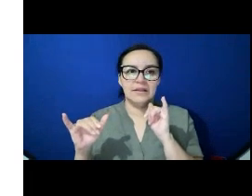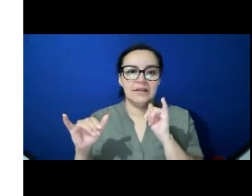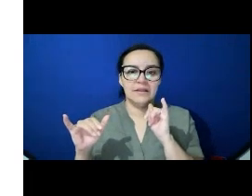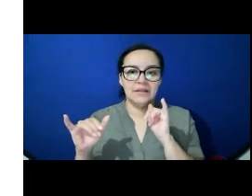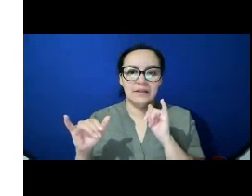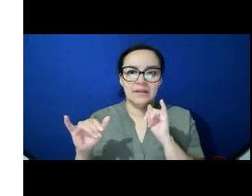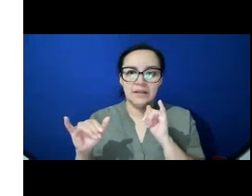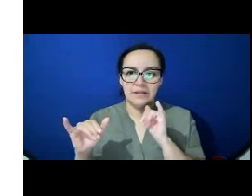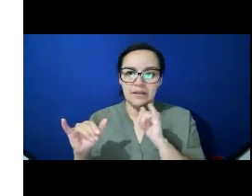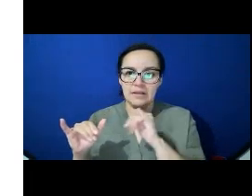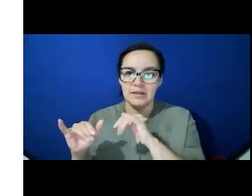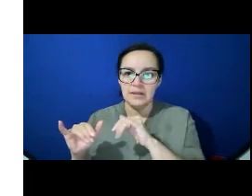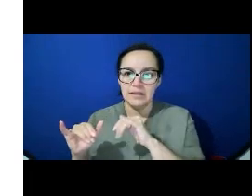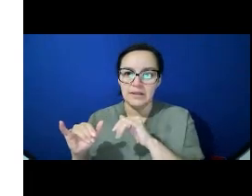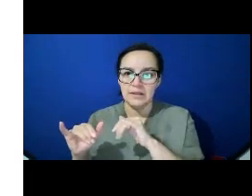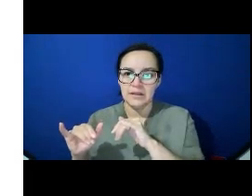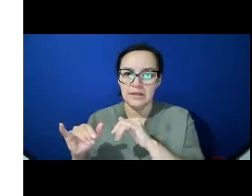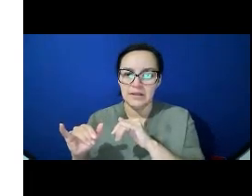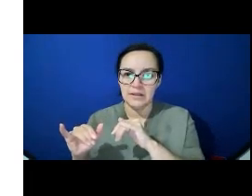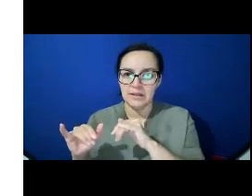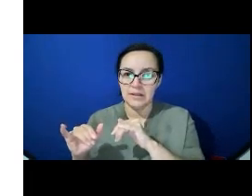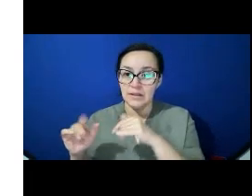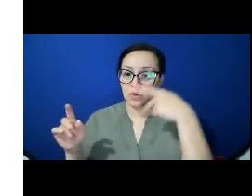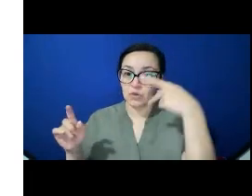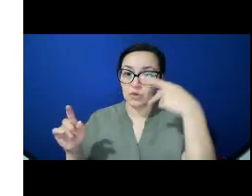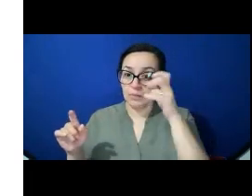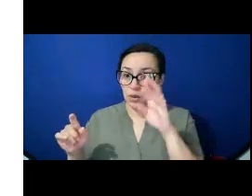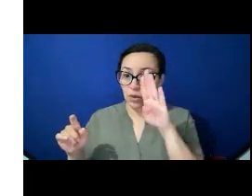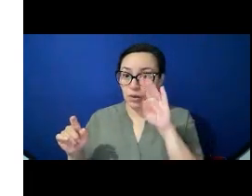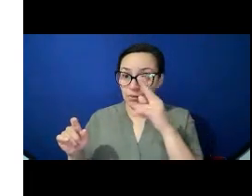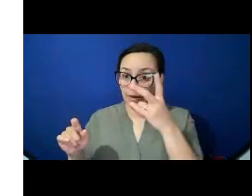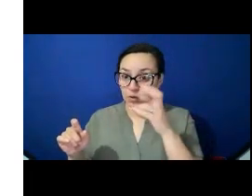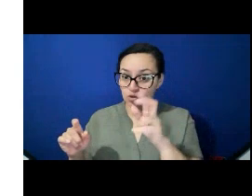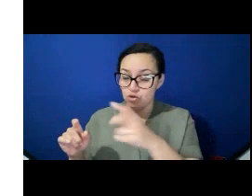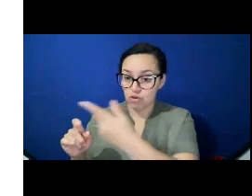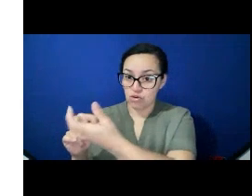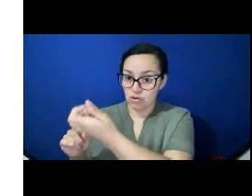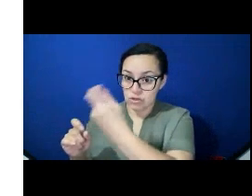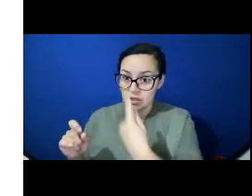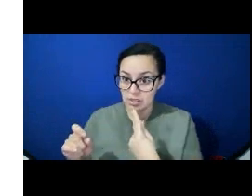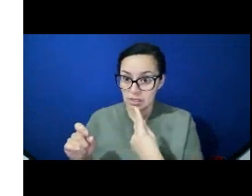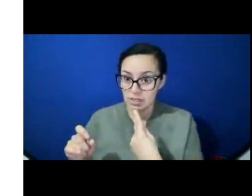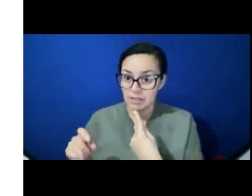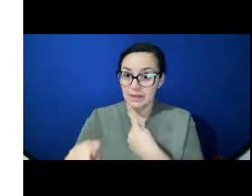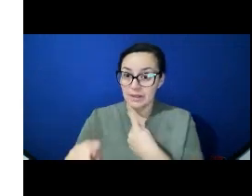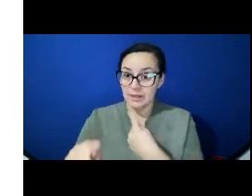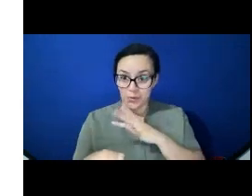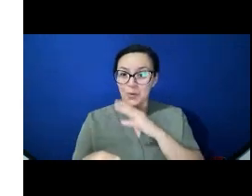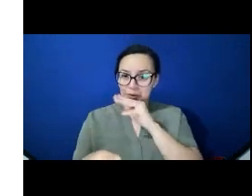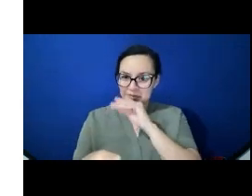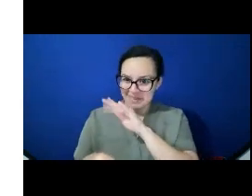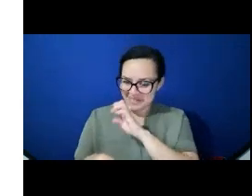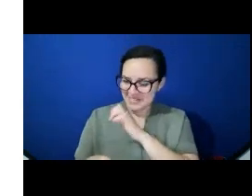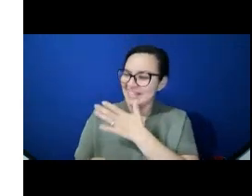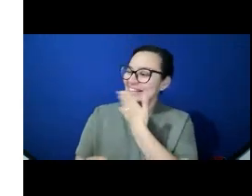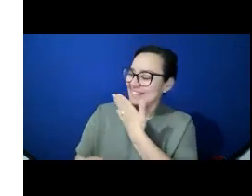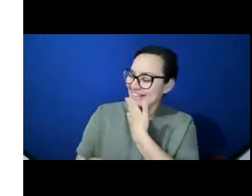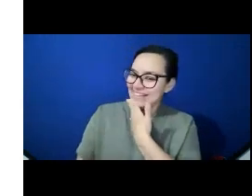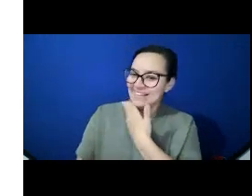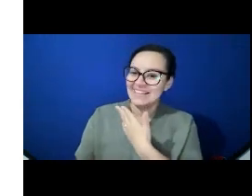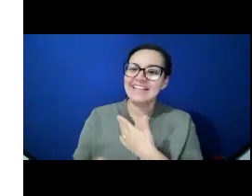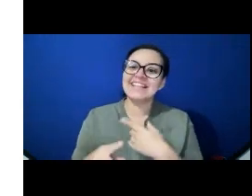do you want to answer this responding. question from Peter Boucher? It says, cool module, thank you. Can you tell us a